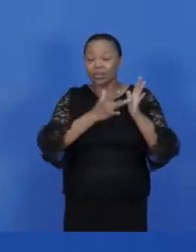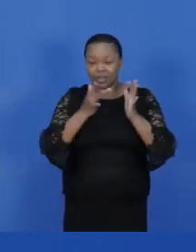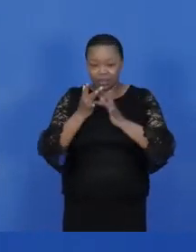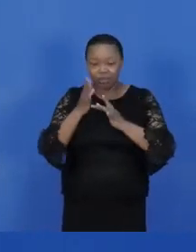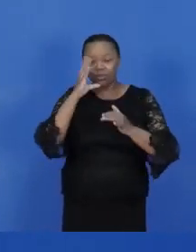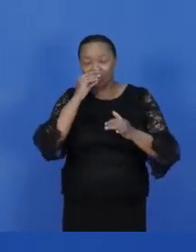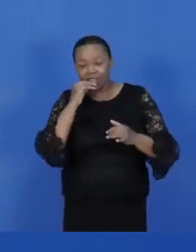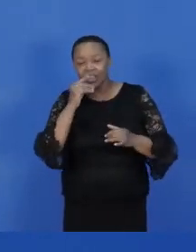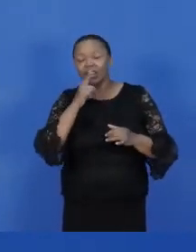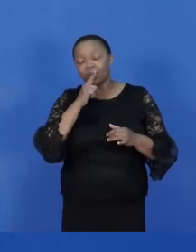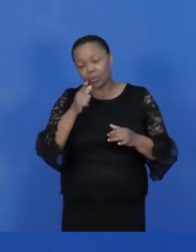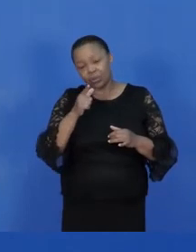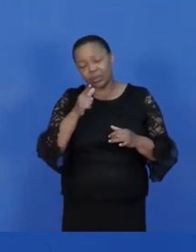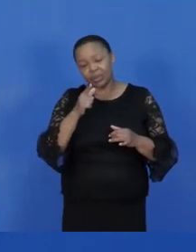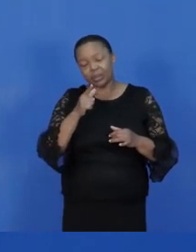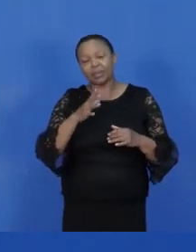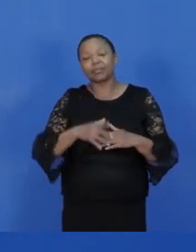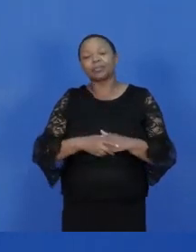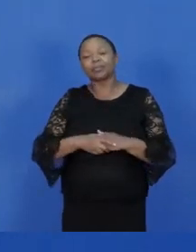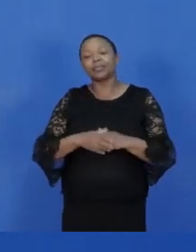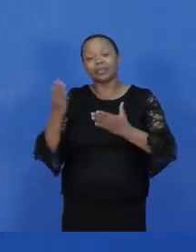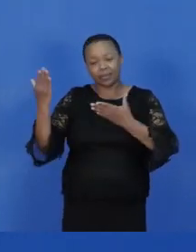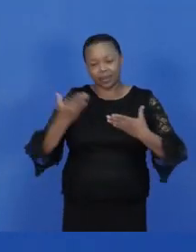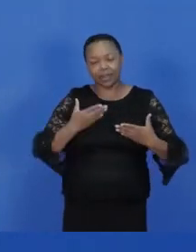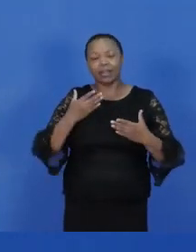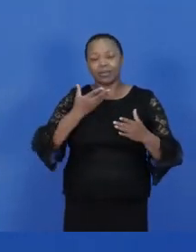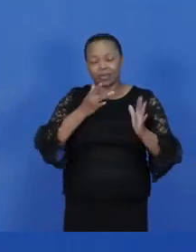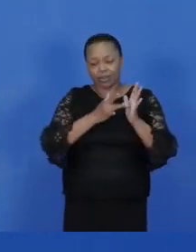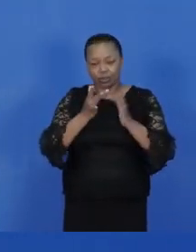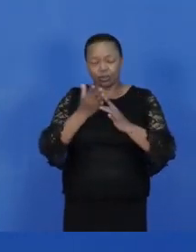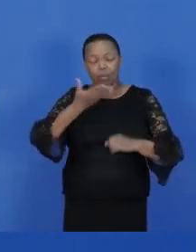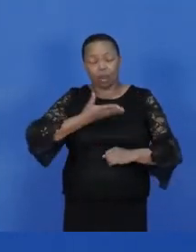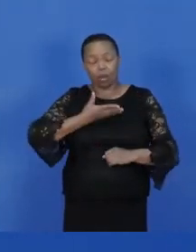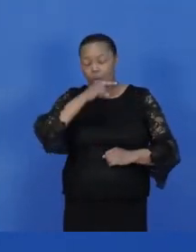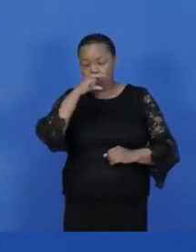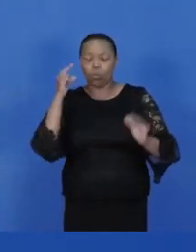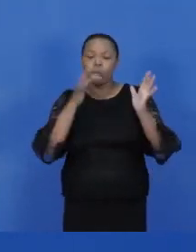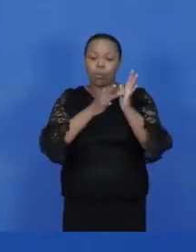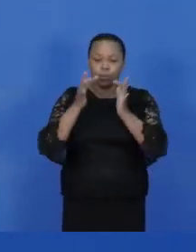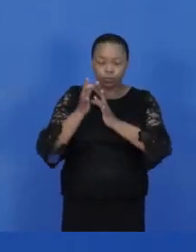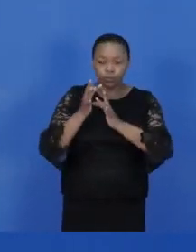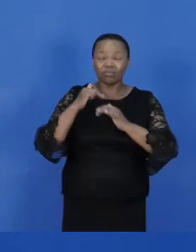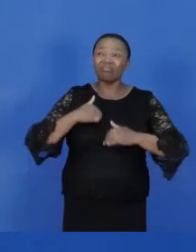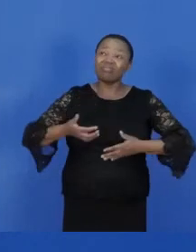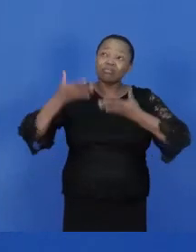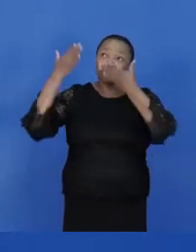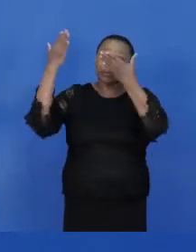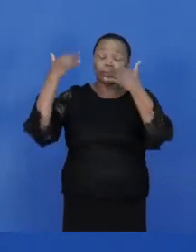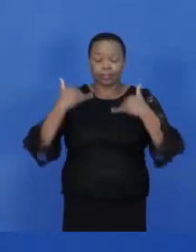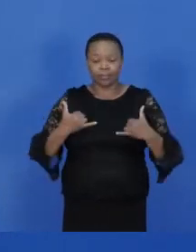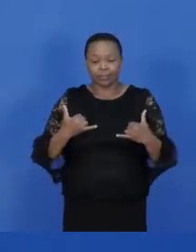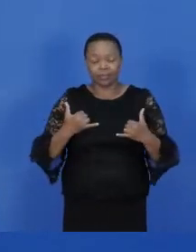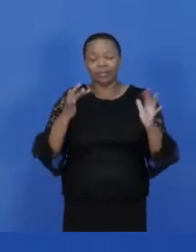Kristu, ndicela uthethe lamazwi emva kwam ukuthi umamkele namhlanje uYesu njengenkosi nomsindisi wakho. Ithi bawo ngegama likaYesu